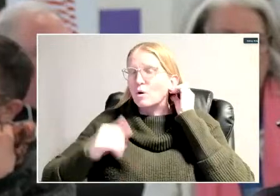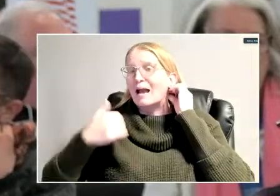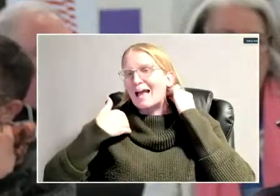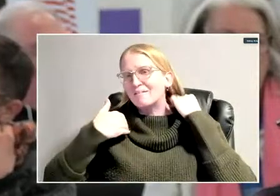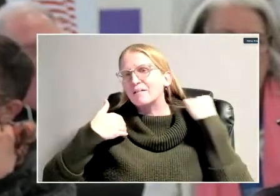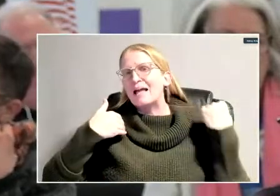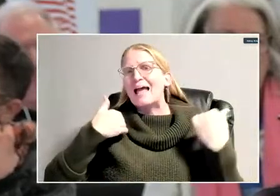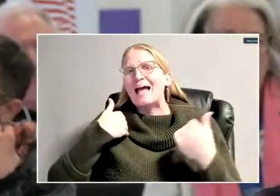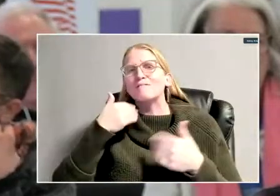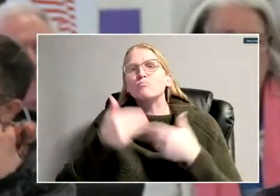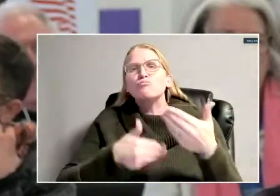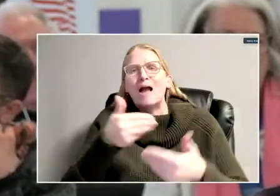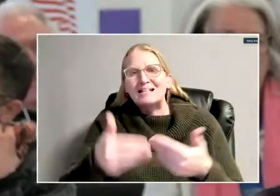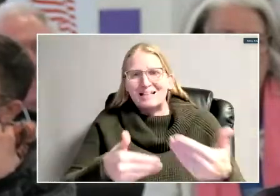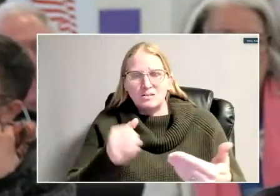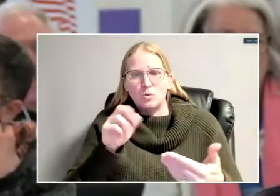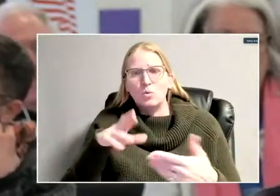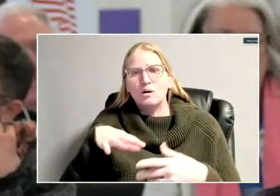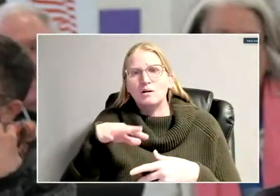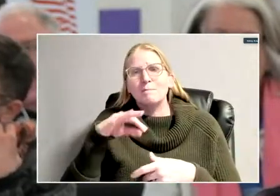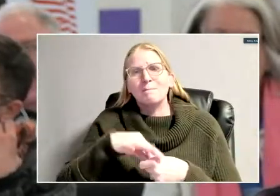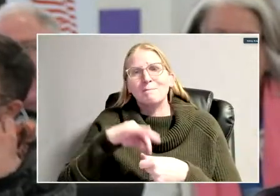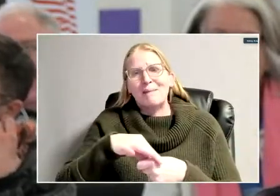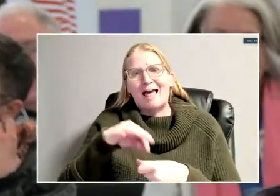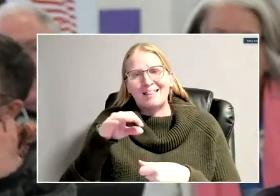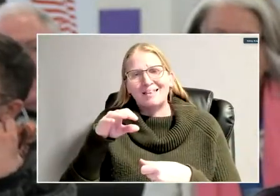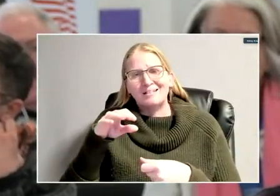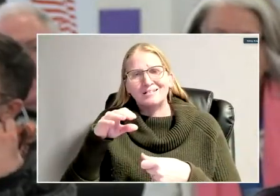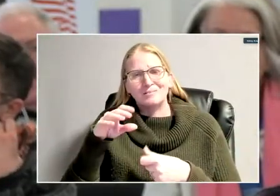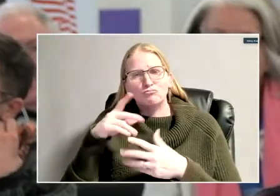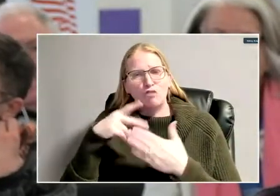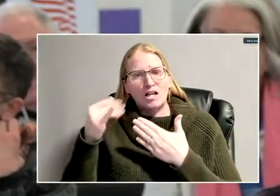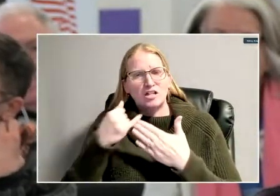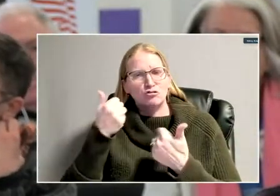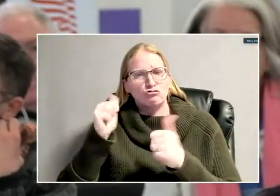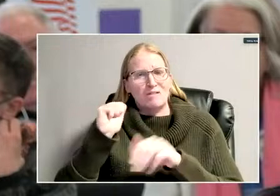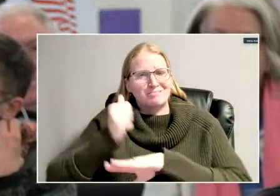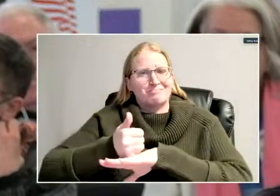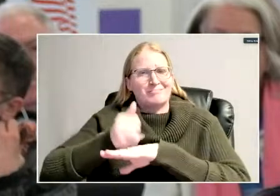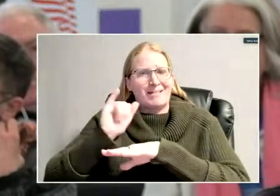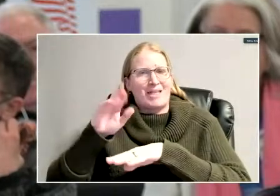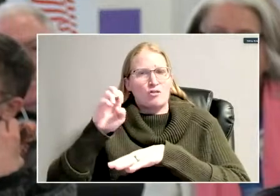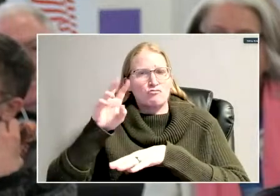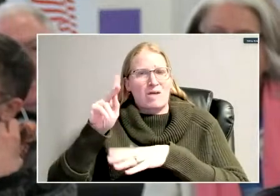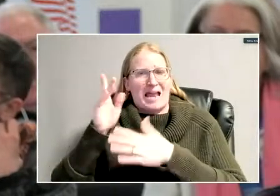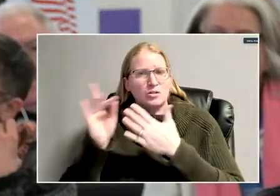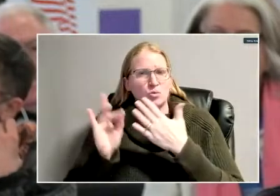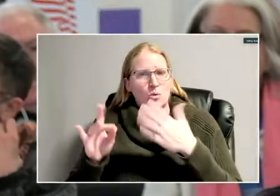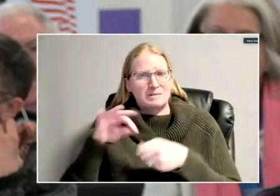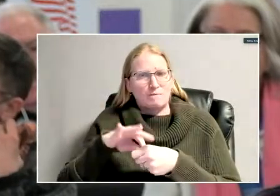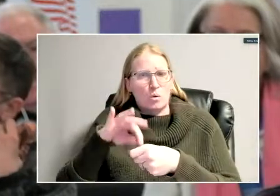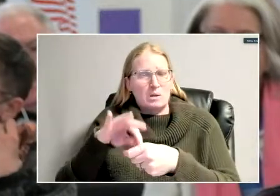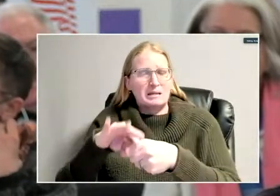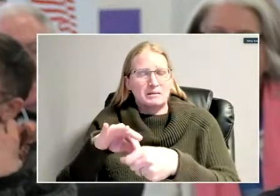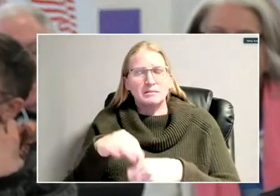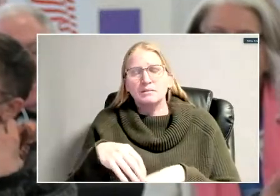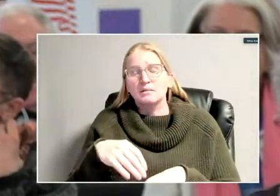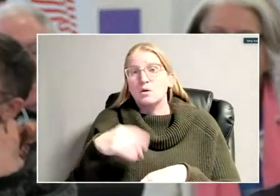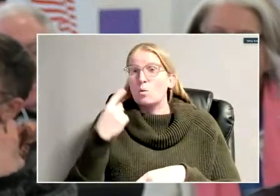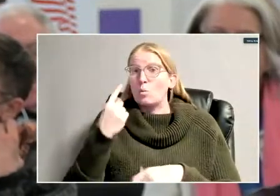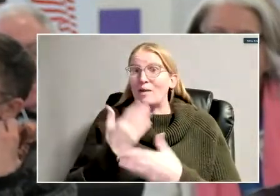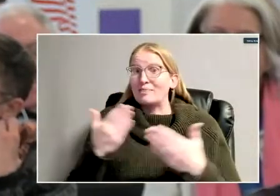ballot initiative uh in process to put this into place um one of the things that I'm I'm most excited